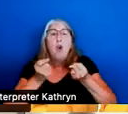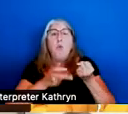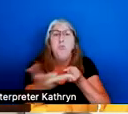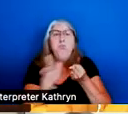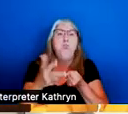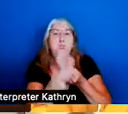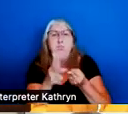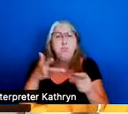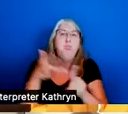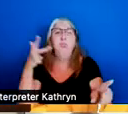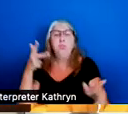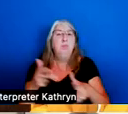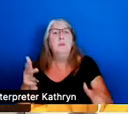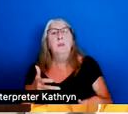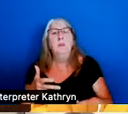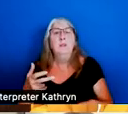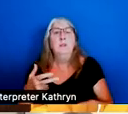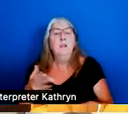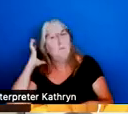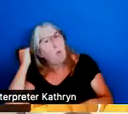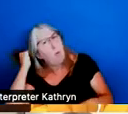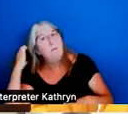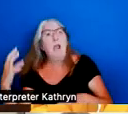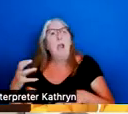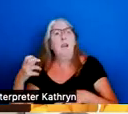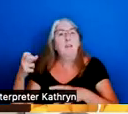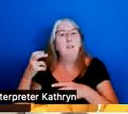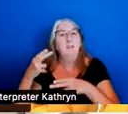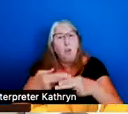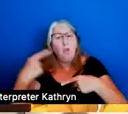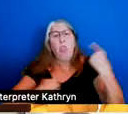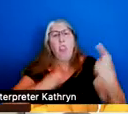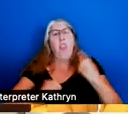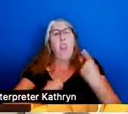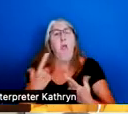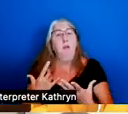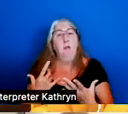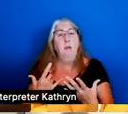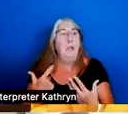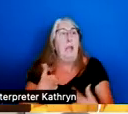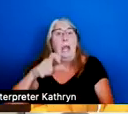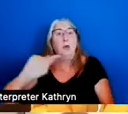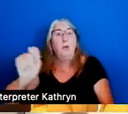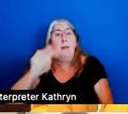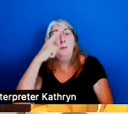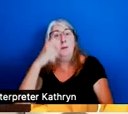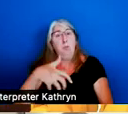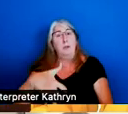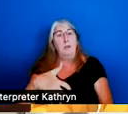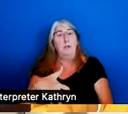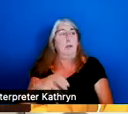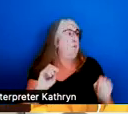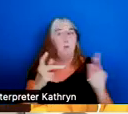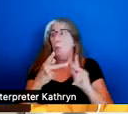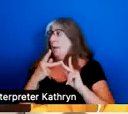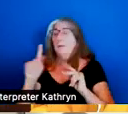of things, hitting and calling me stupid or pulling my hair. And then I have to use the bathroom. I was pregnant and I didn't have nowhere